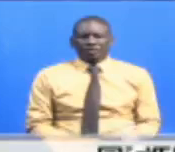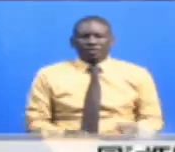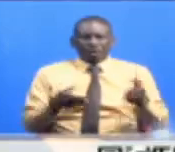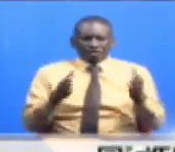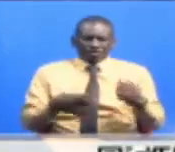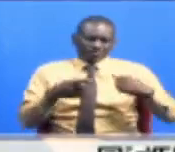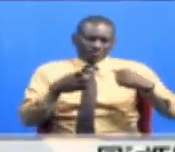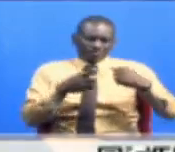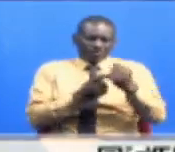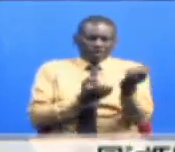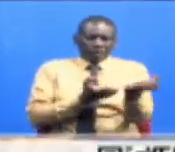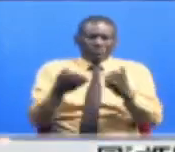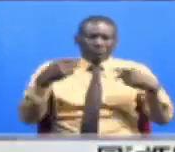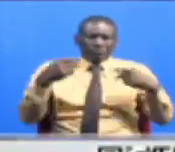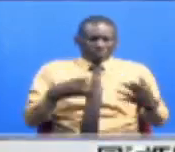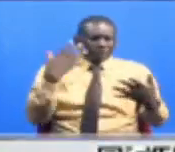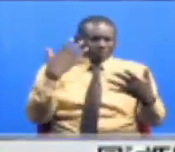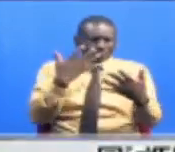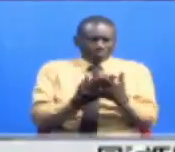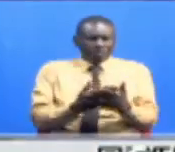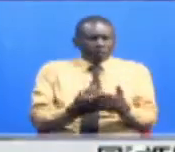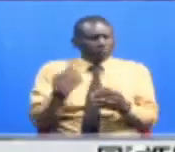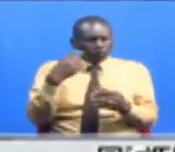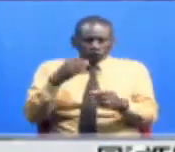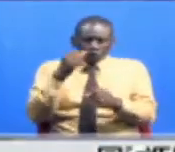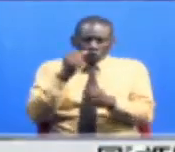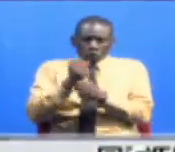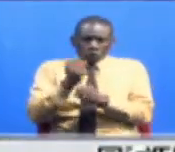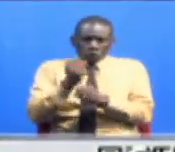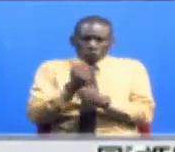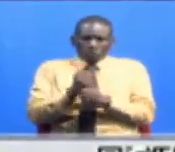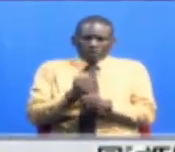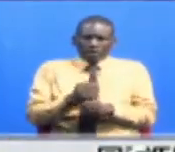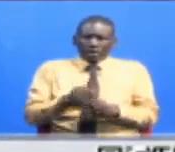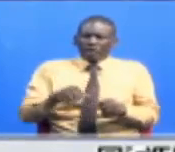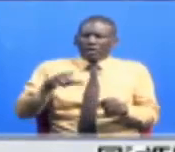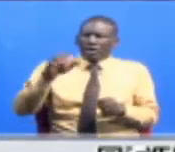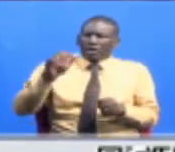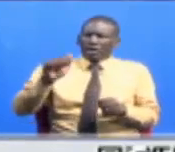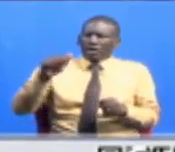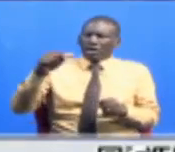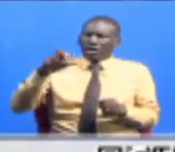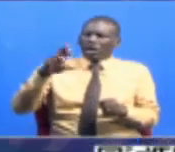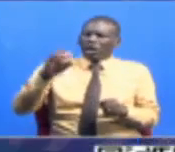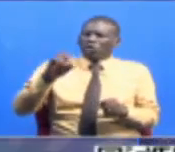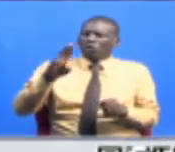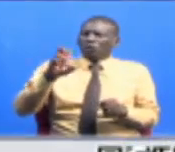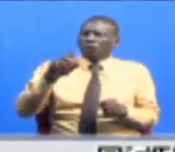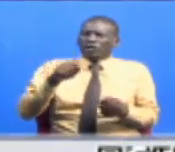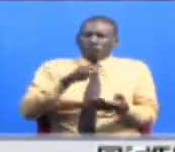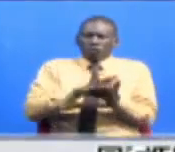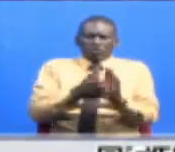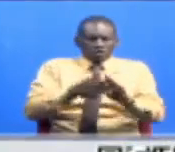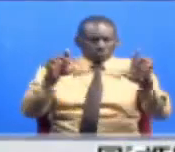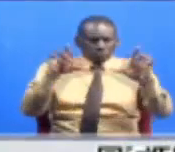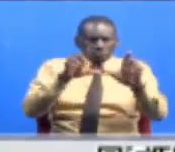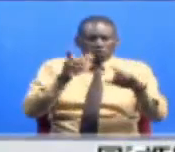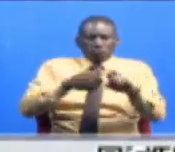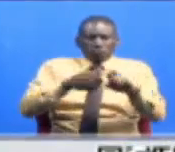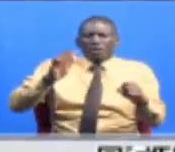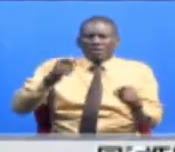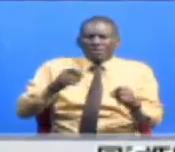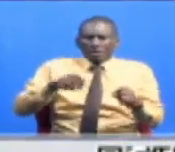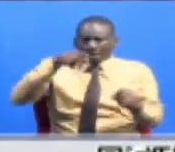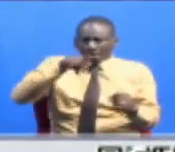Six traders have been arrested for operating agrovets without licenses from the Kenya Plant Health Inspectorate